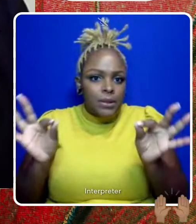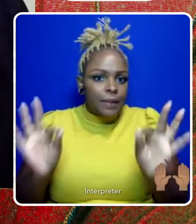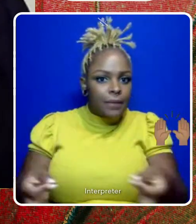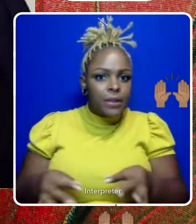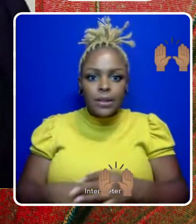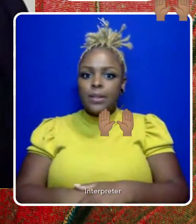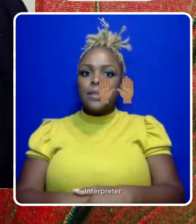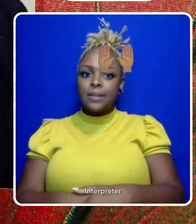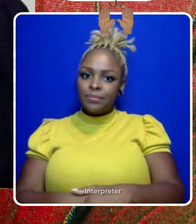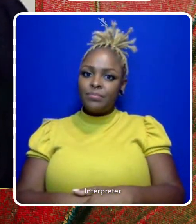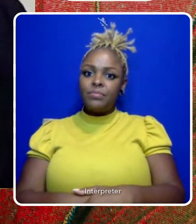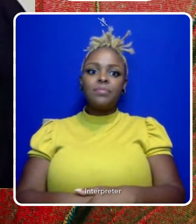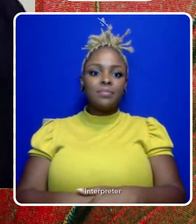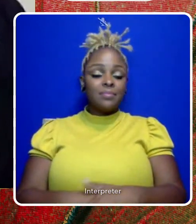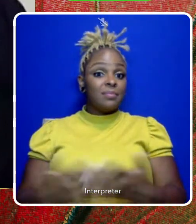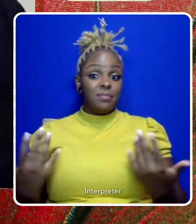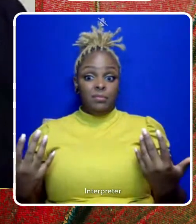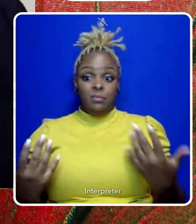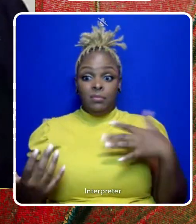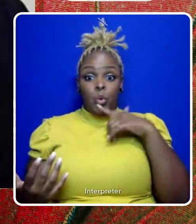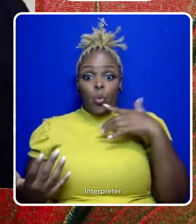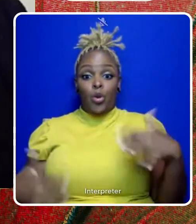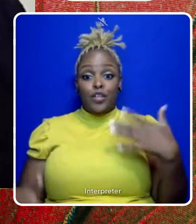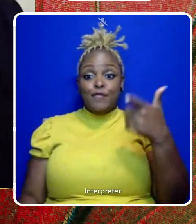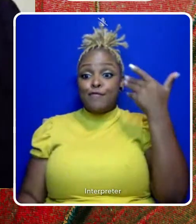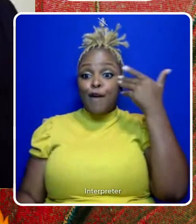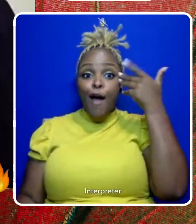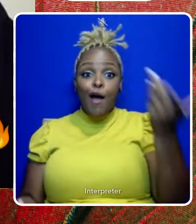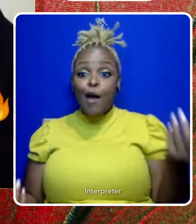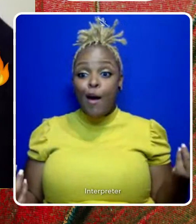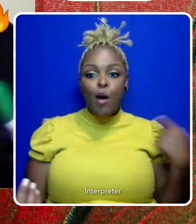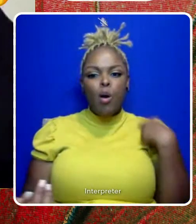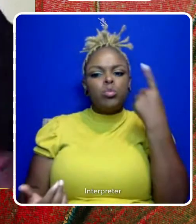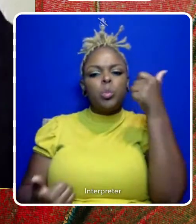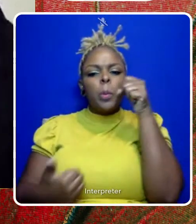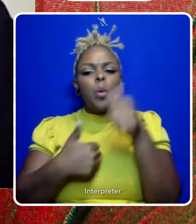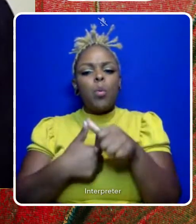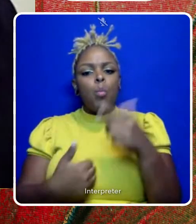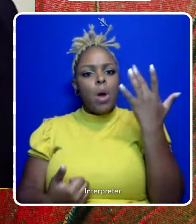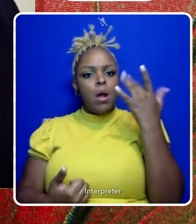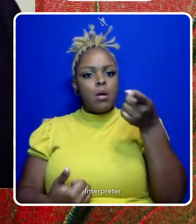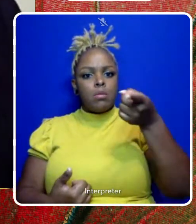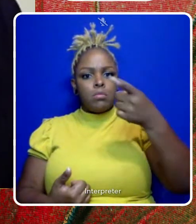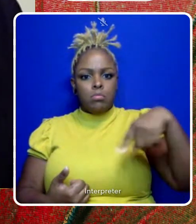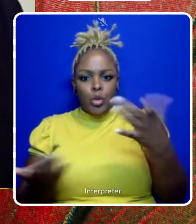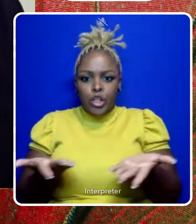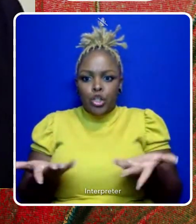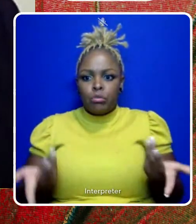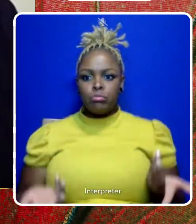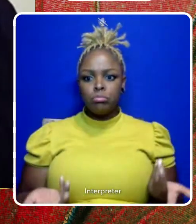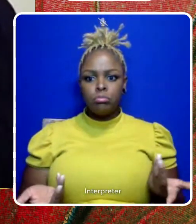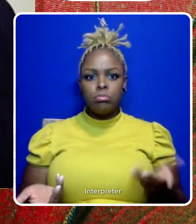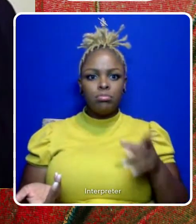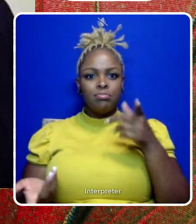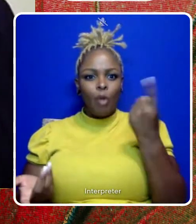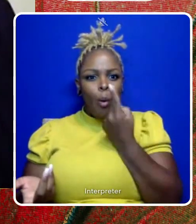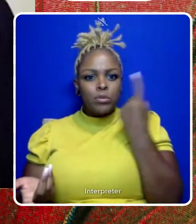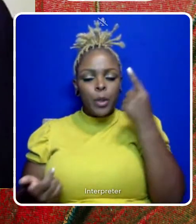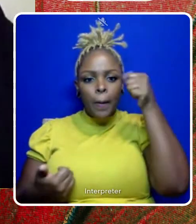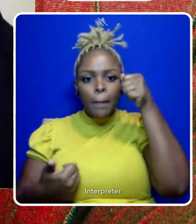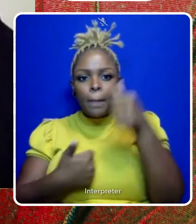And you know, always remember why you wrote it. Always remember why you wrote it. Always. Always, you know. Thank you. Thank